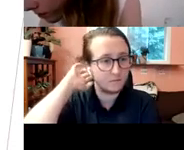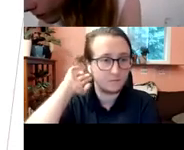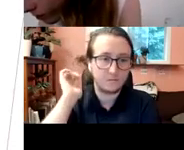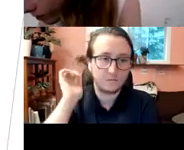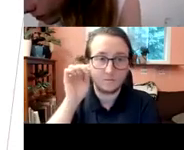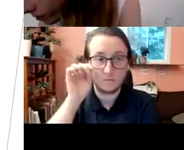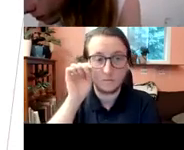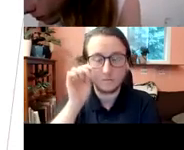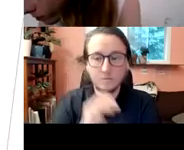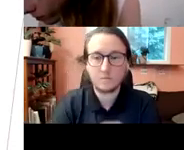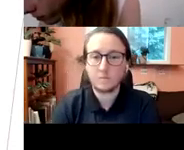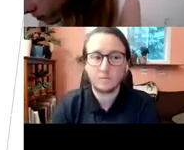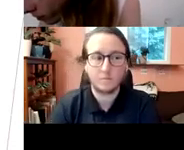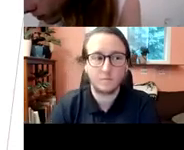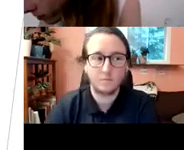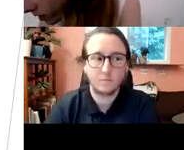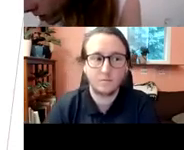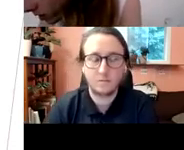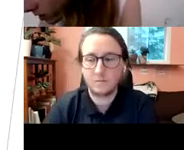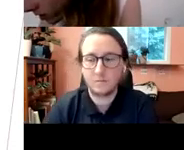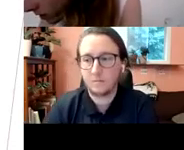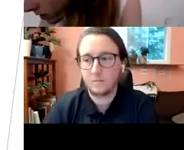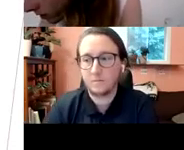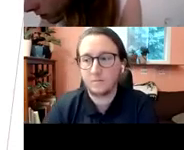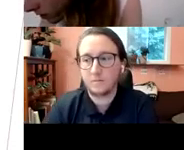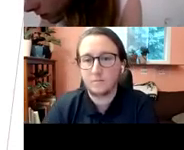this. However,